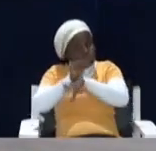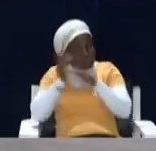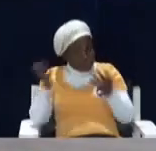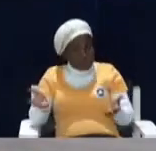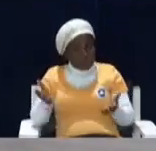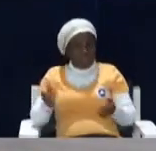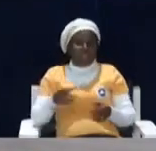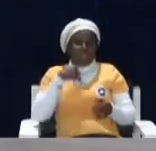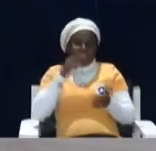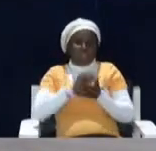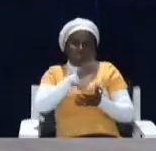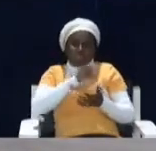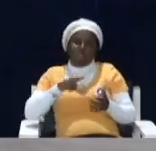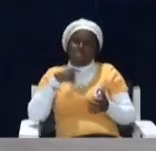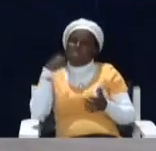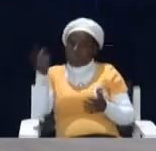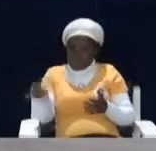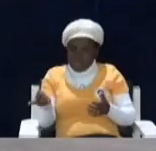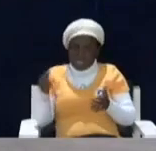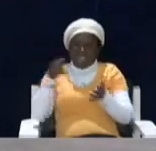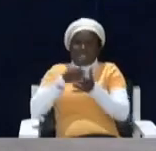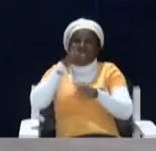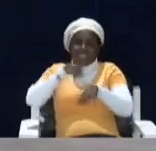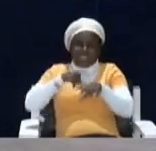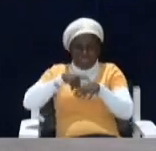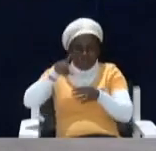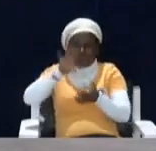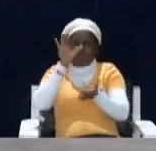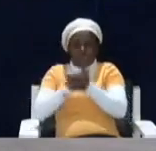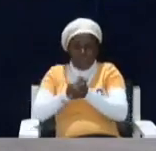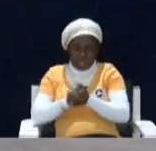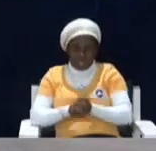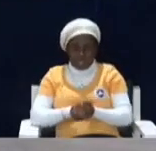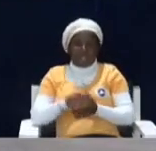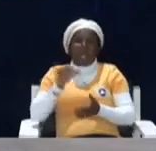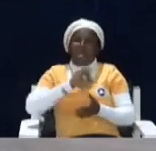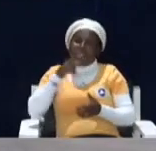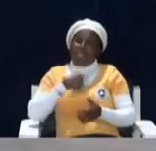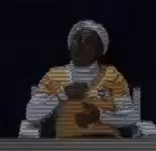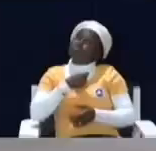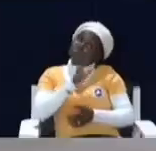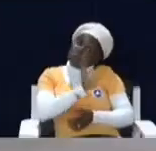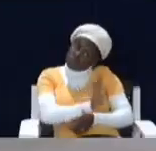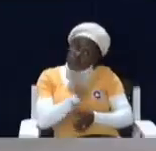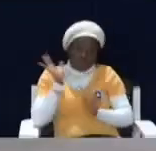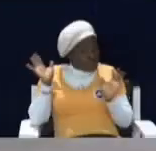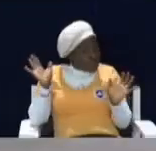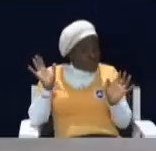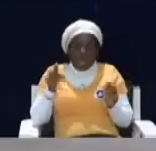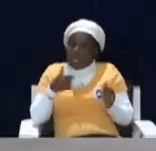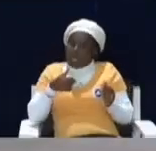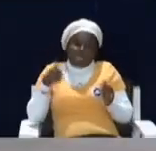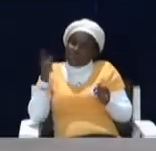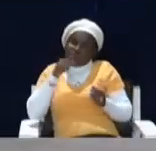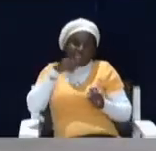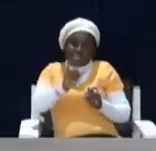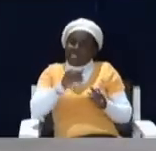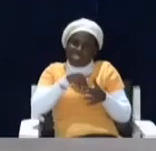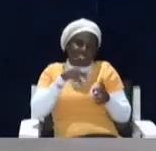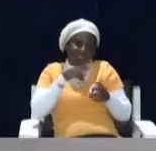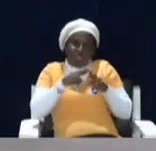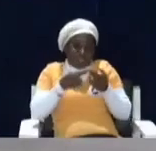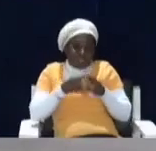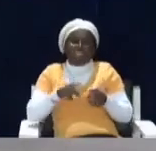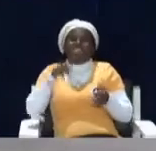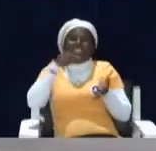"God said I should tell you, this is time for you to get married." I said, "I'm sorry. I'm not even in a relationship." He said,